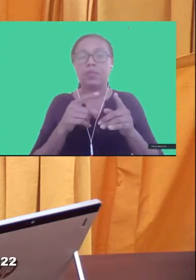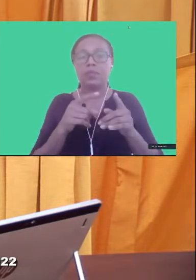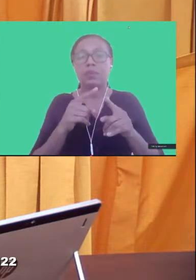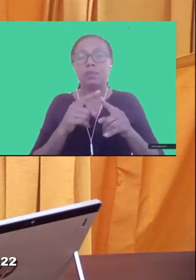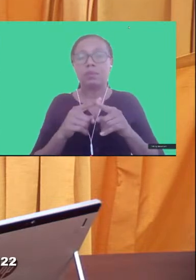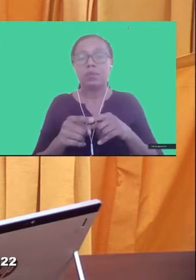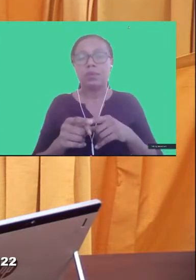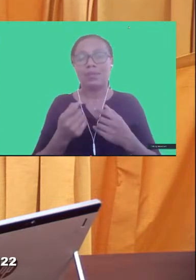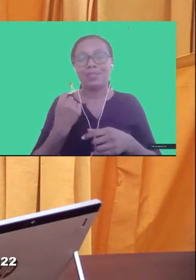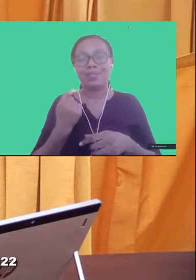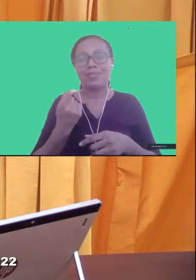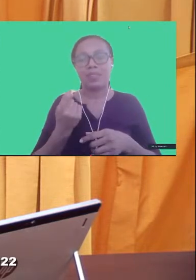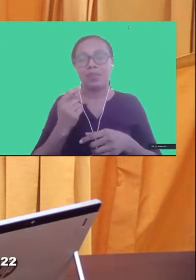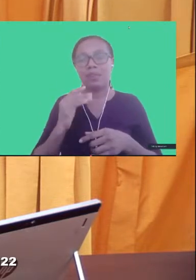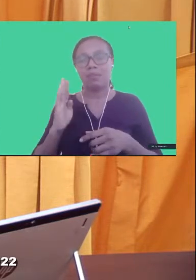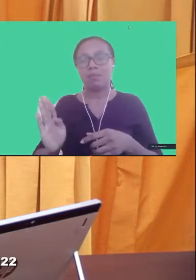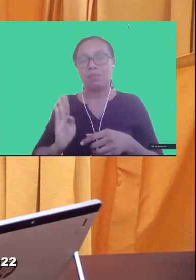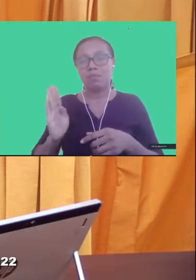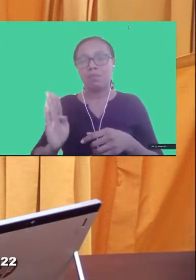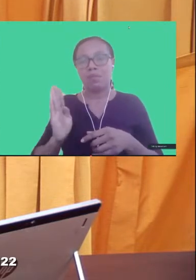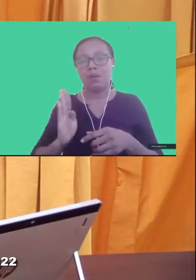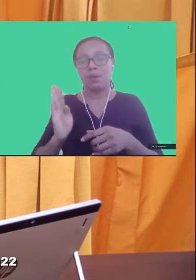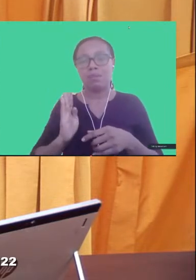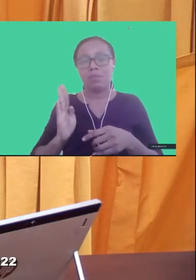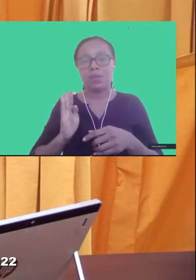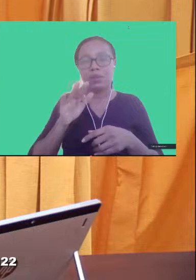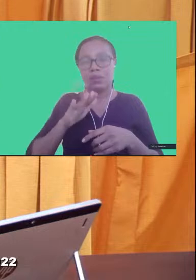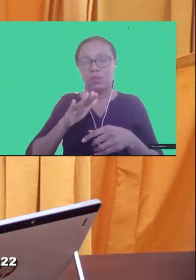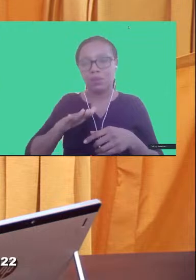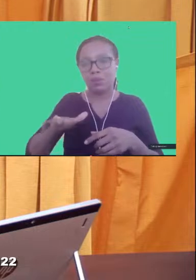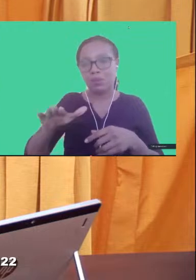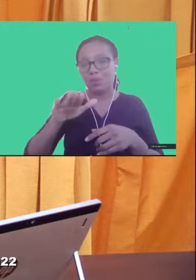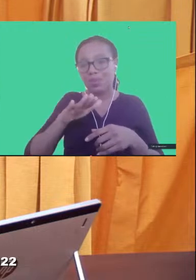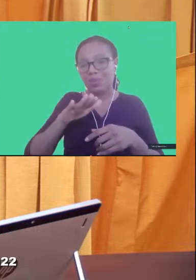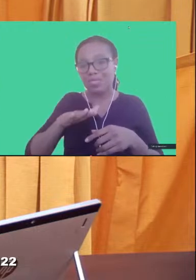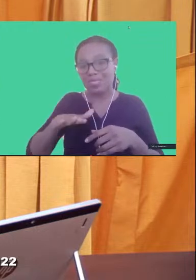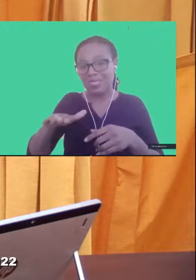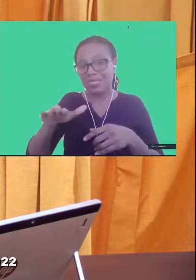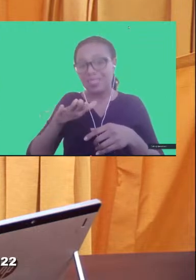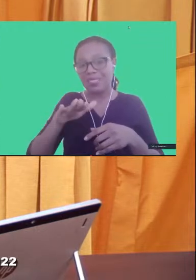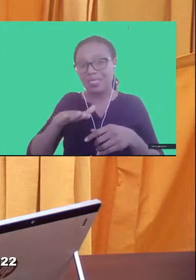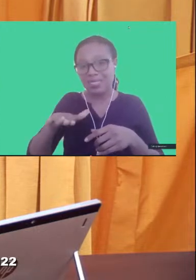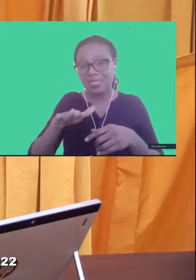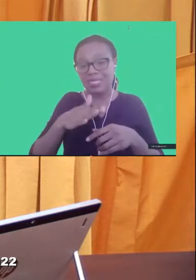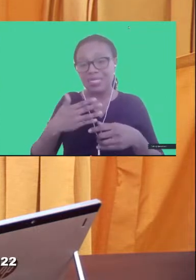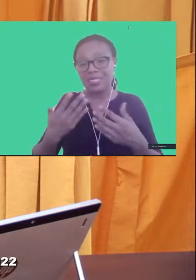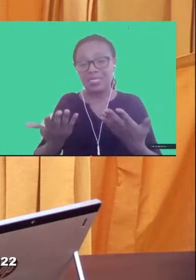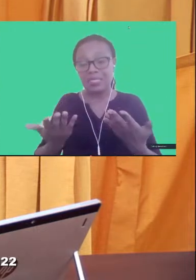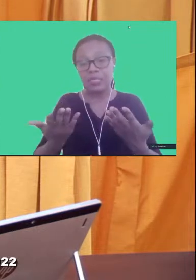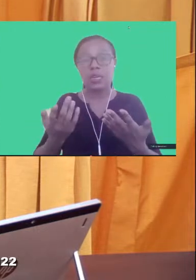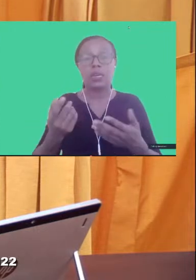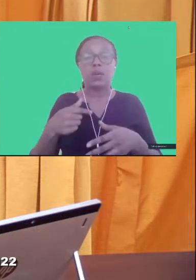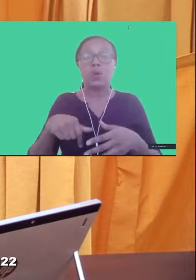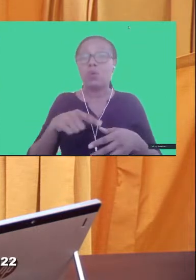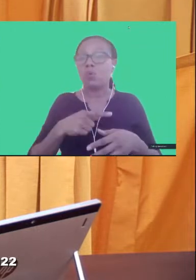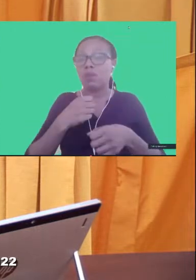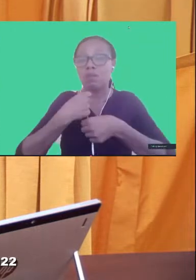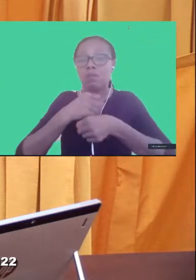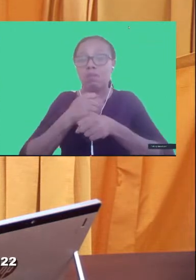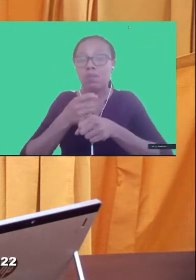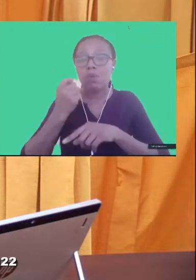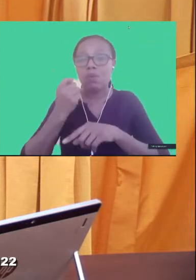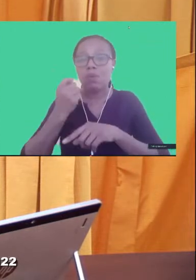that the island is mainly of limestone does not provide us with